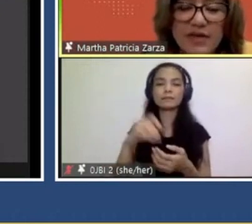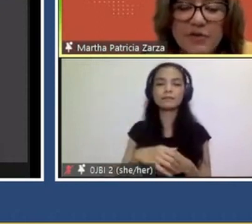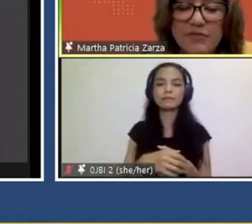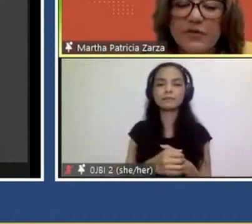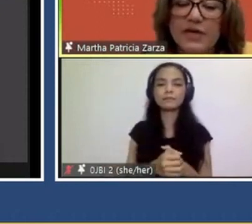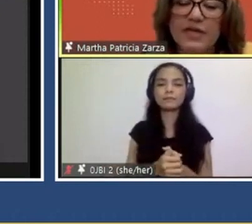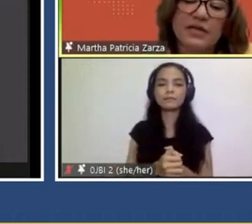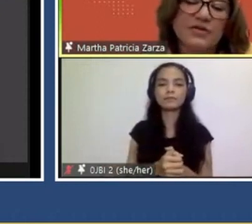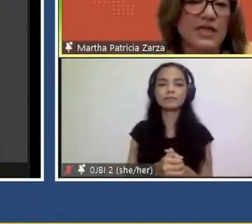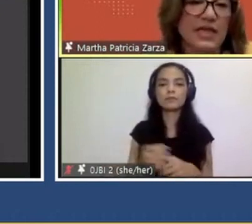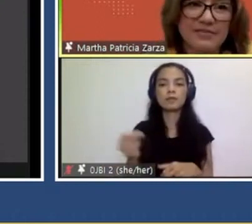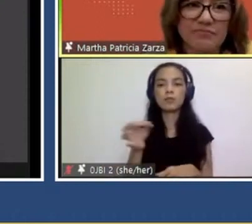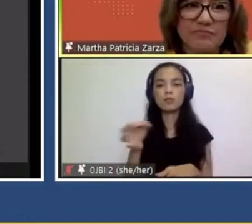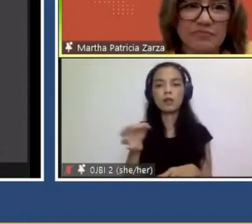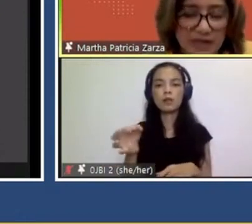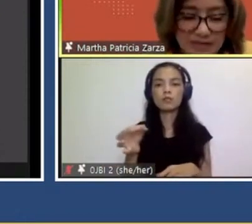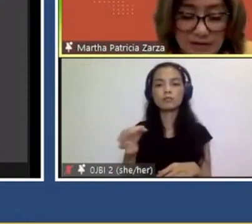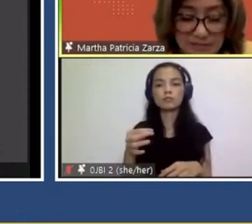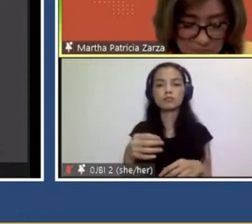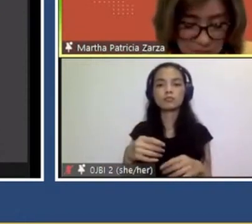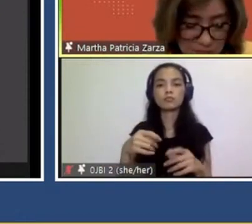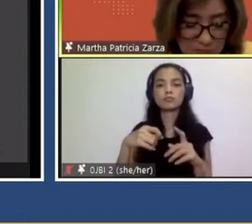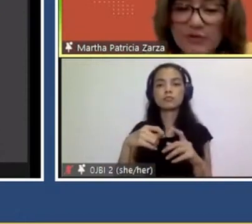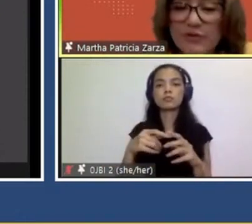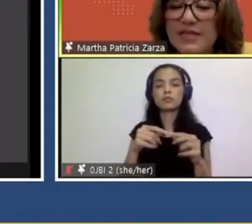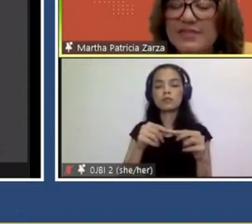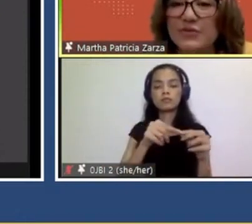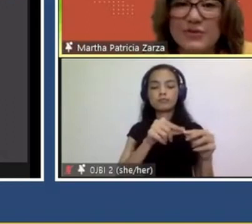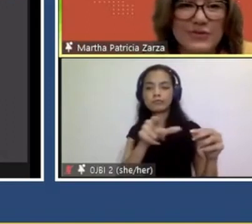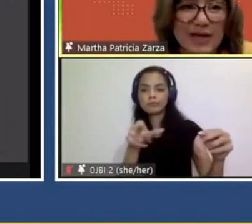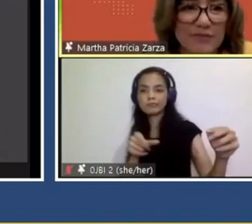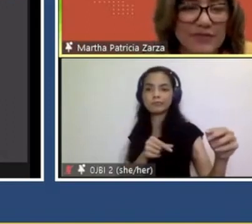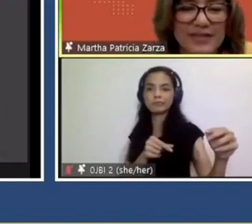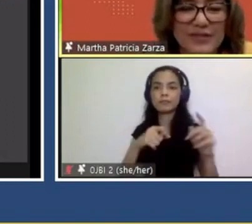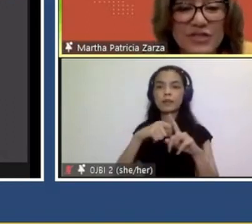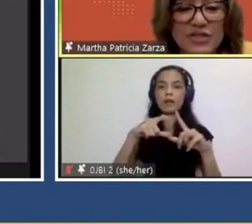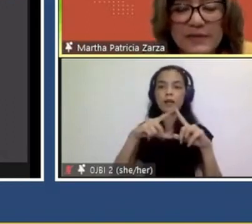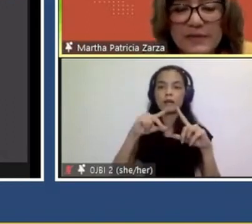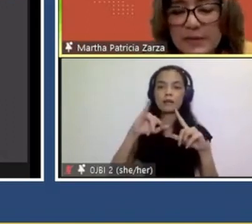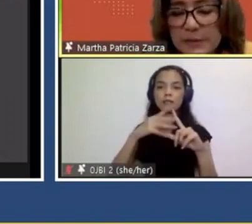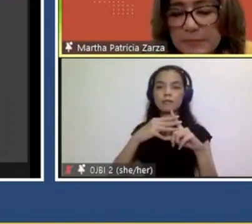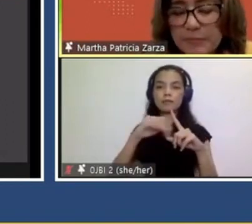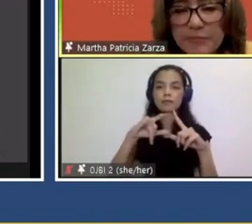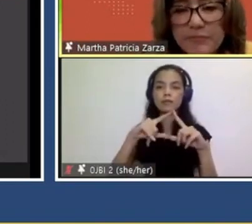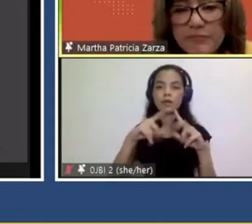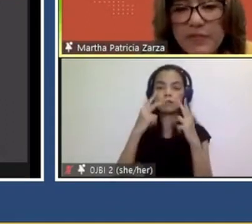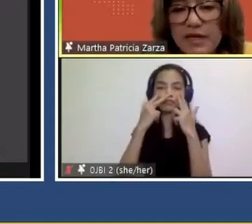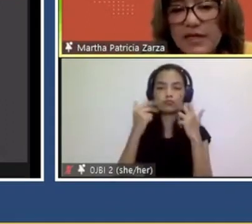as very beautiful Caribbean coastlines, like the beautiful coastlines that you also have in Indonesia.